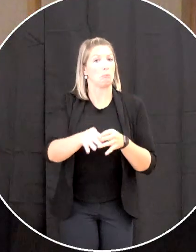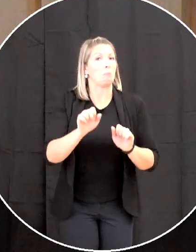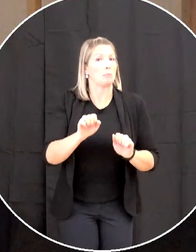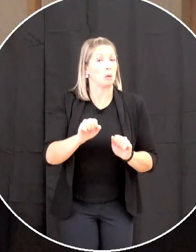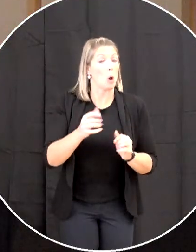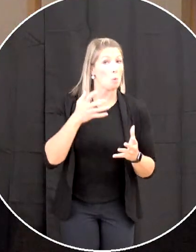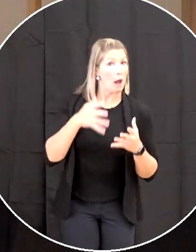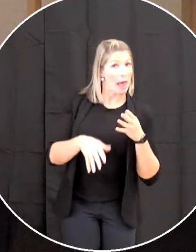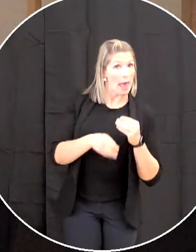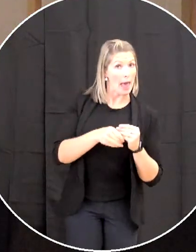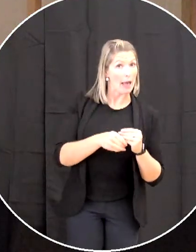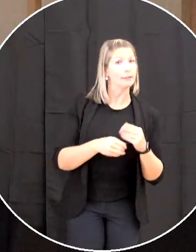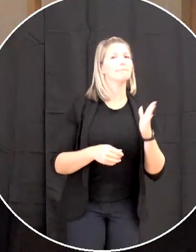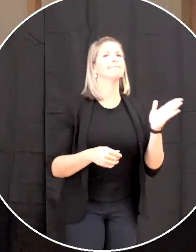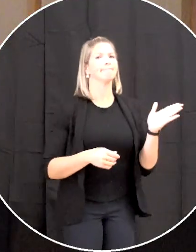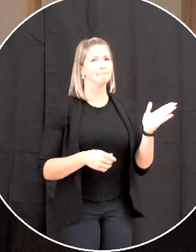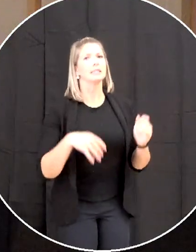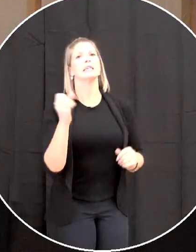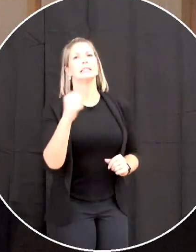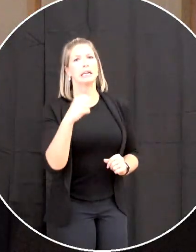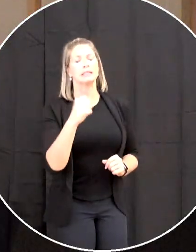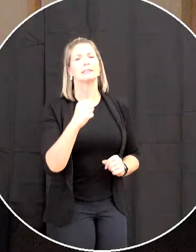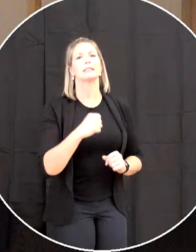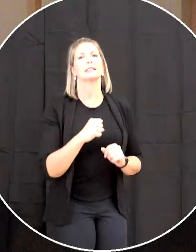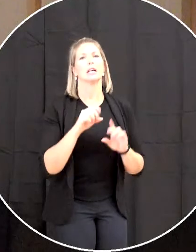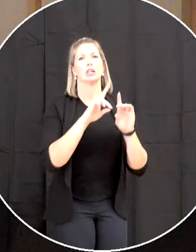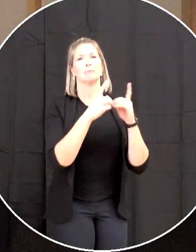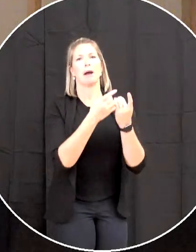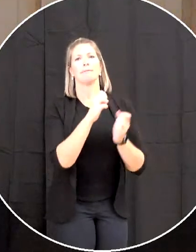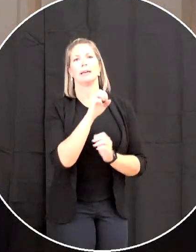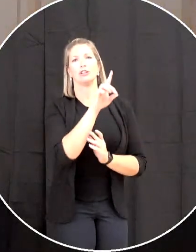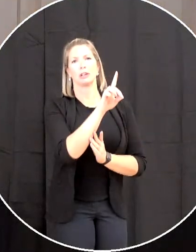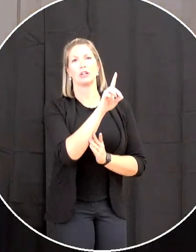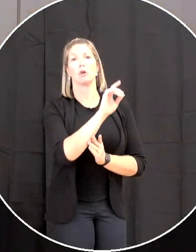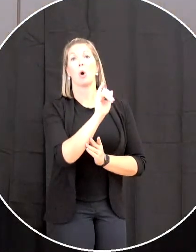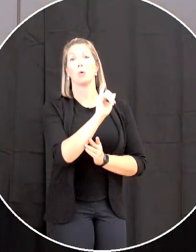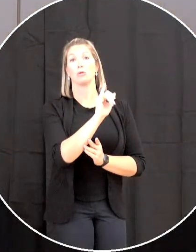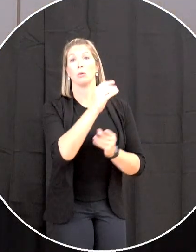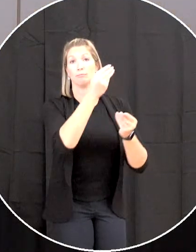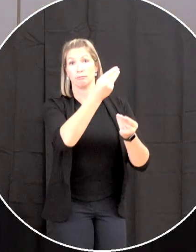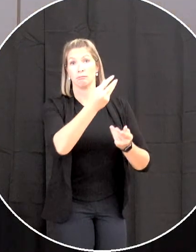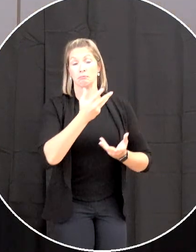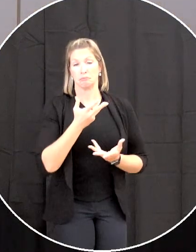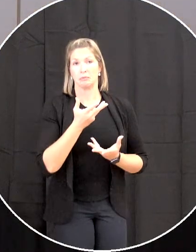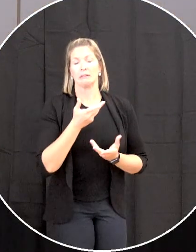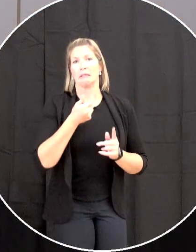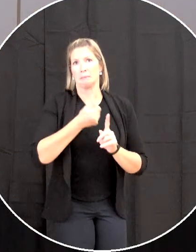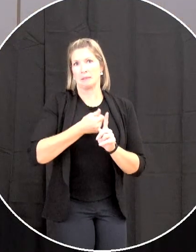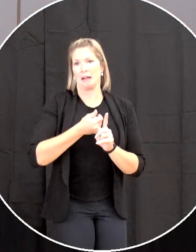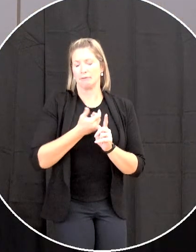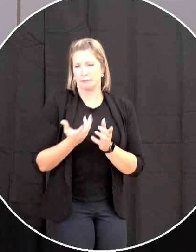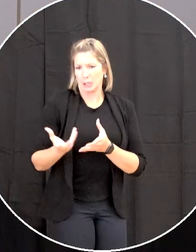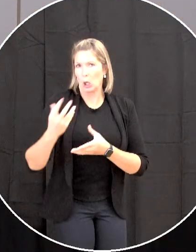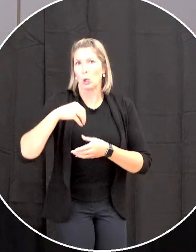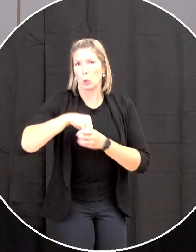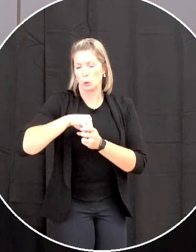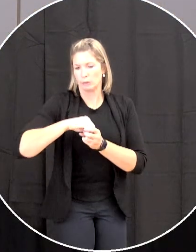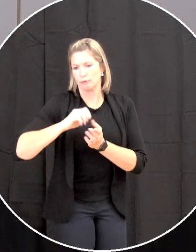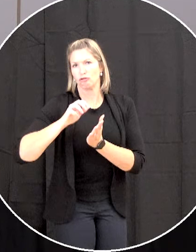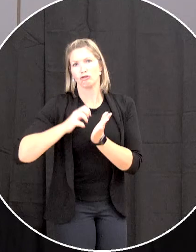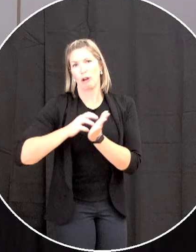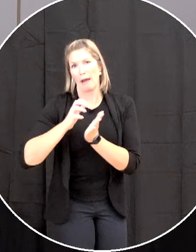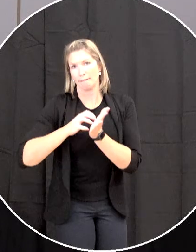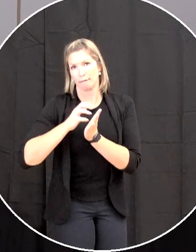Sure. Yes, the Department of Education actually also provided input into the plan as well in our draft consultations, or our